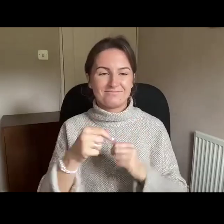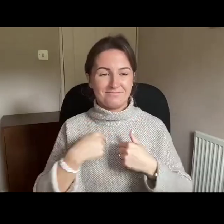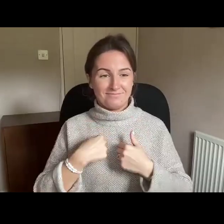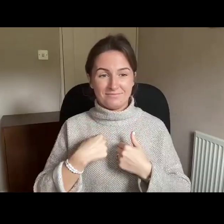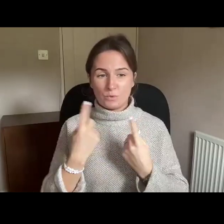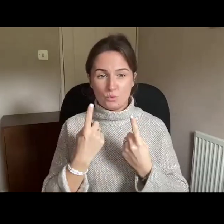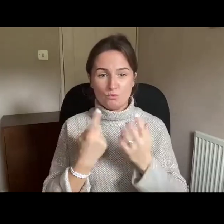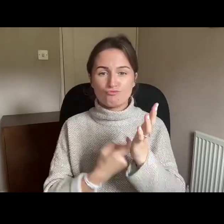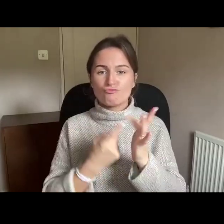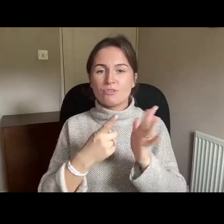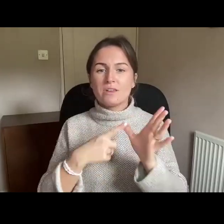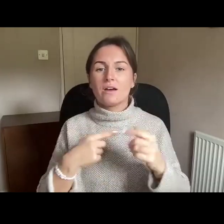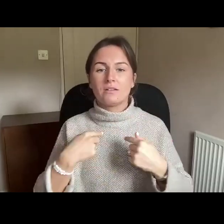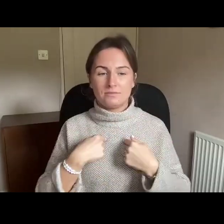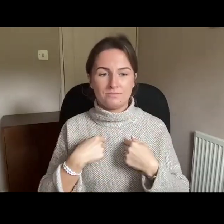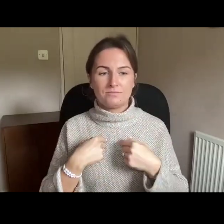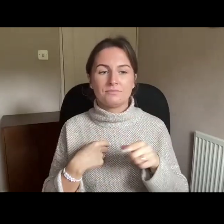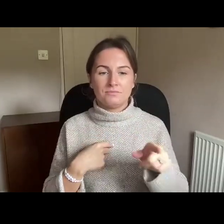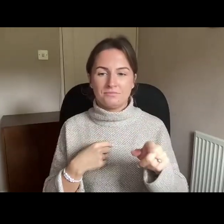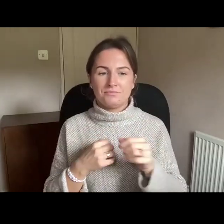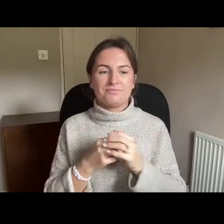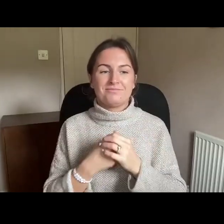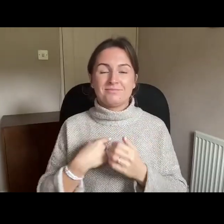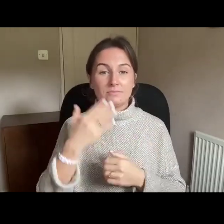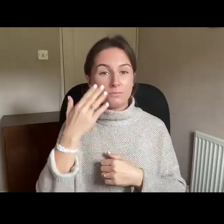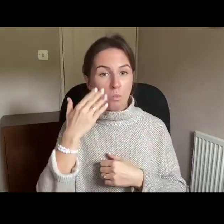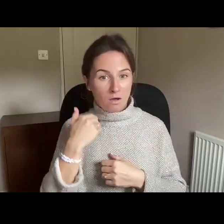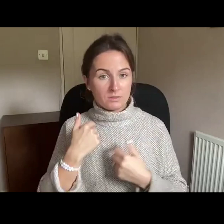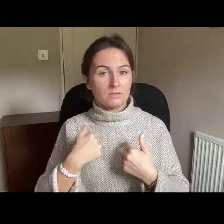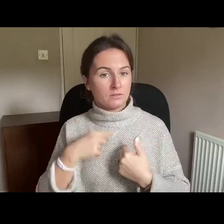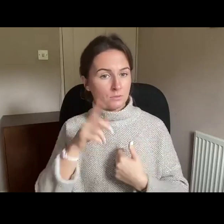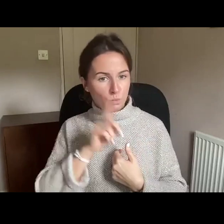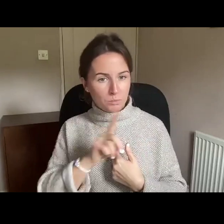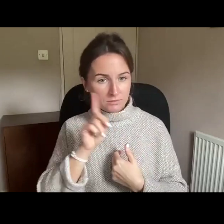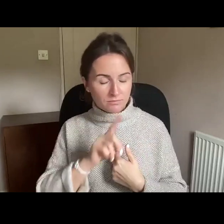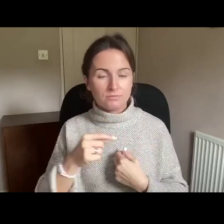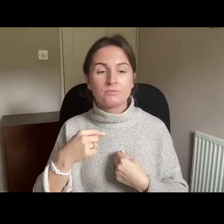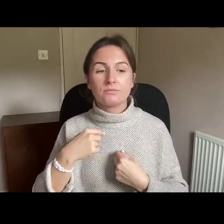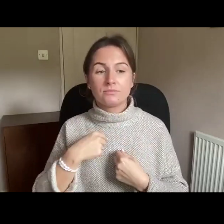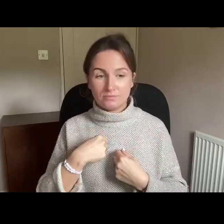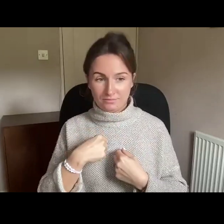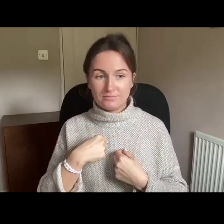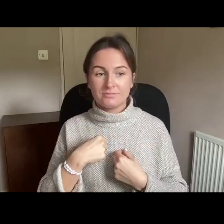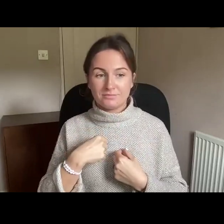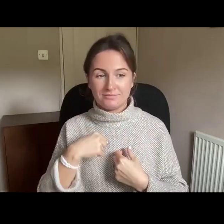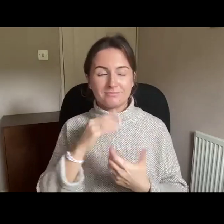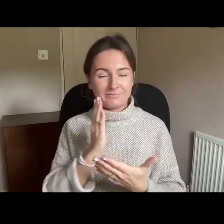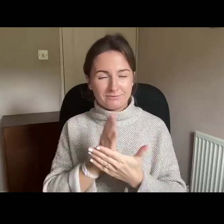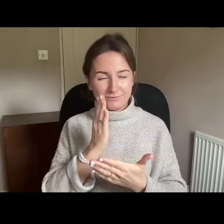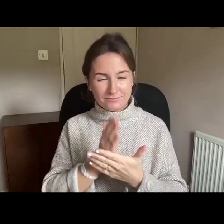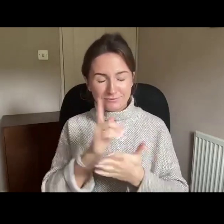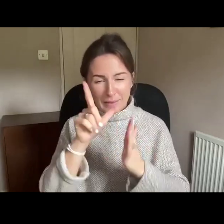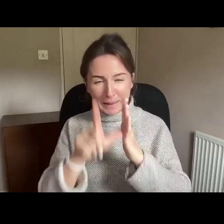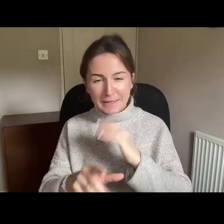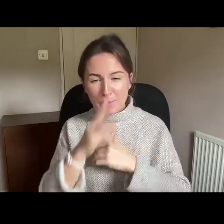Ria. I'm a white woman in my very, very, very late